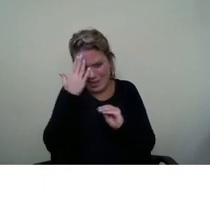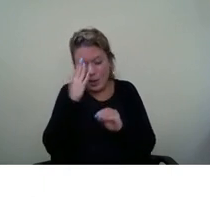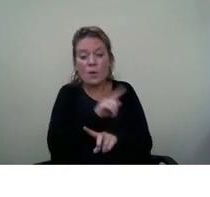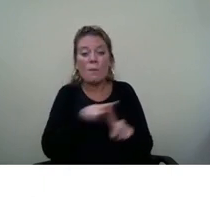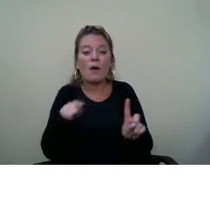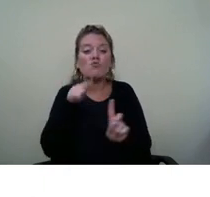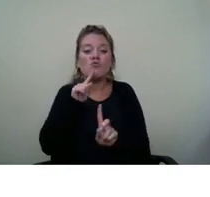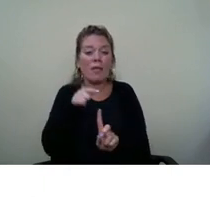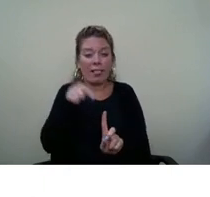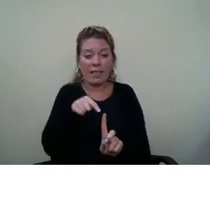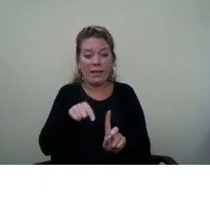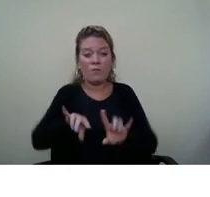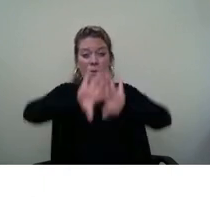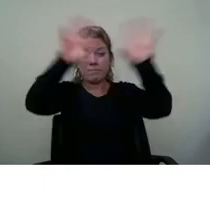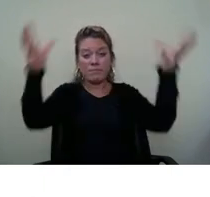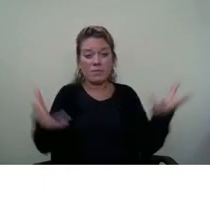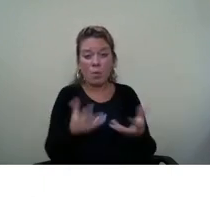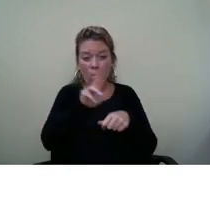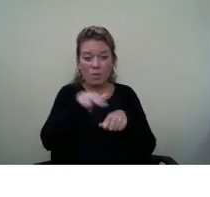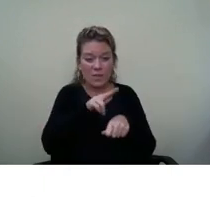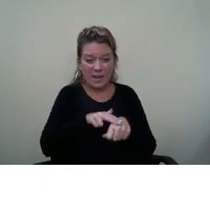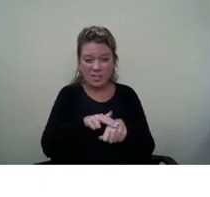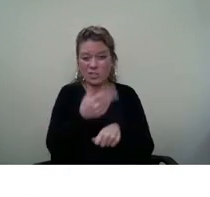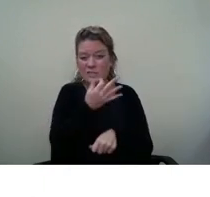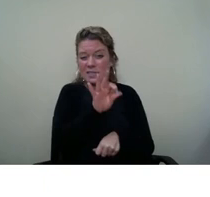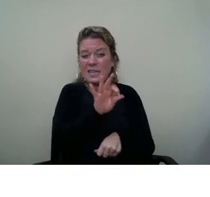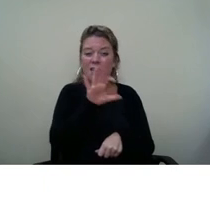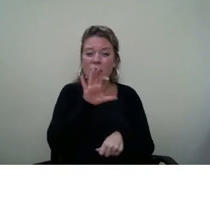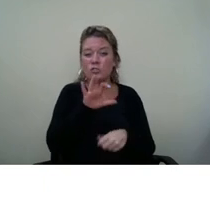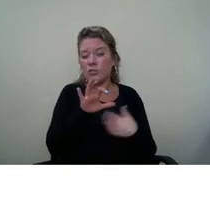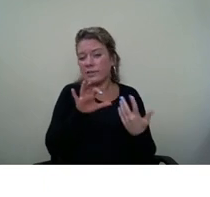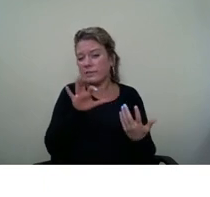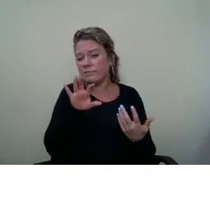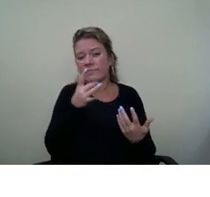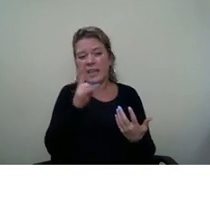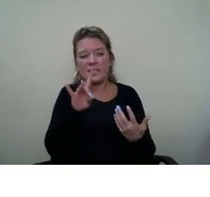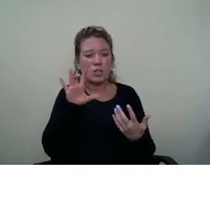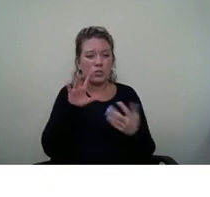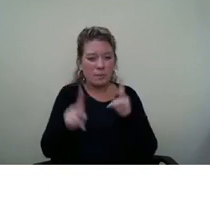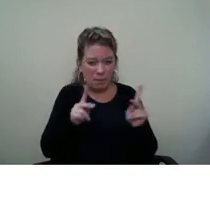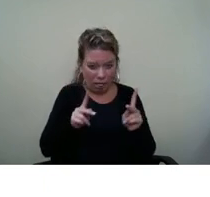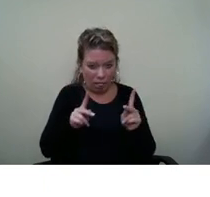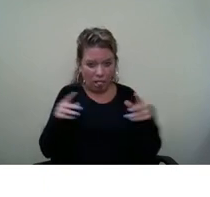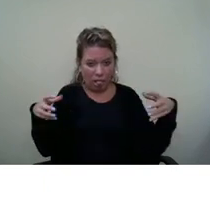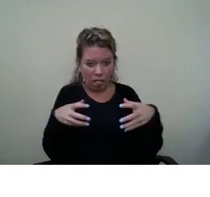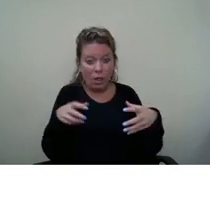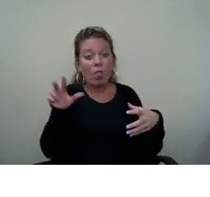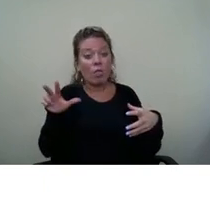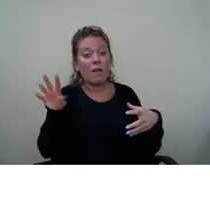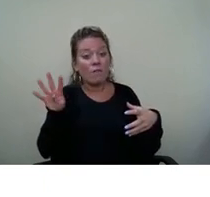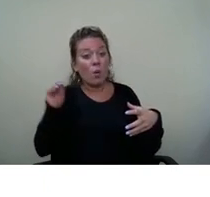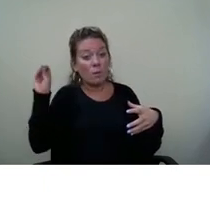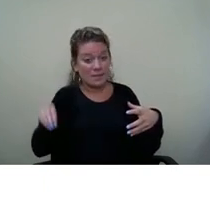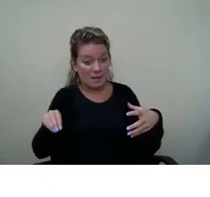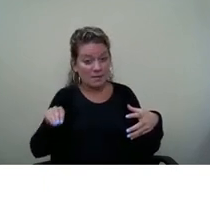that they surveyed nationwide, from this 1,800 people, 34% were African